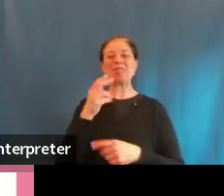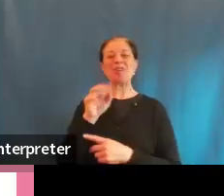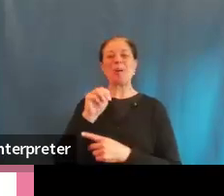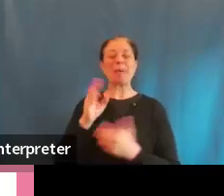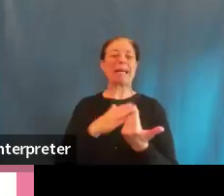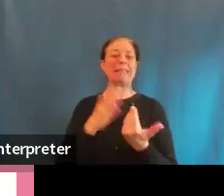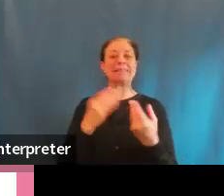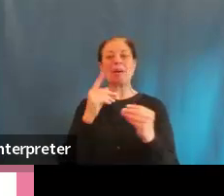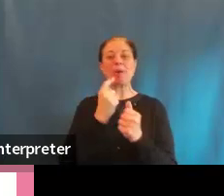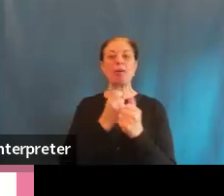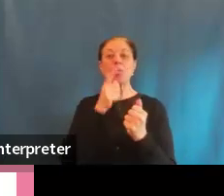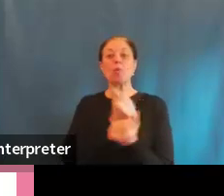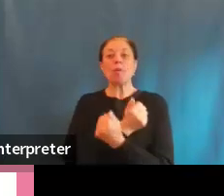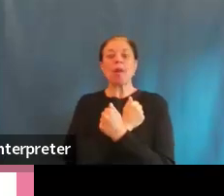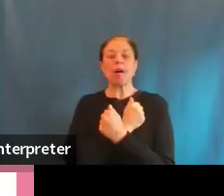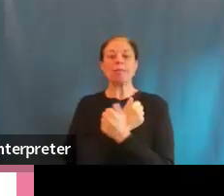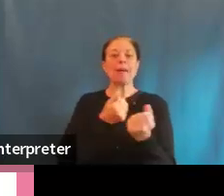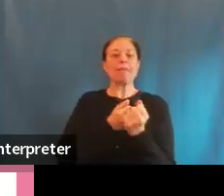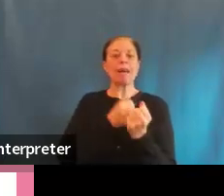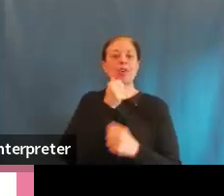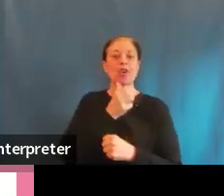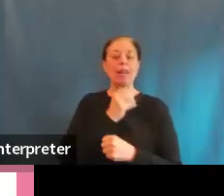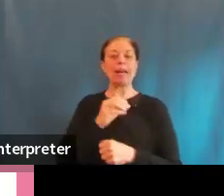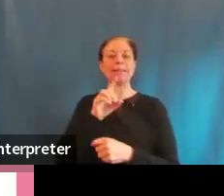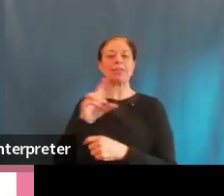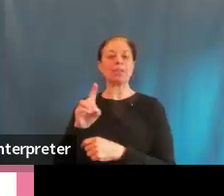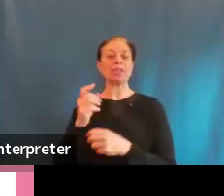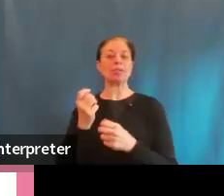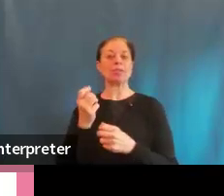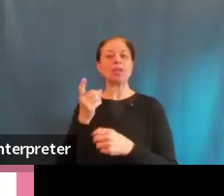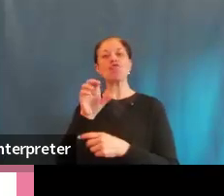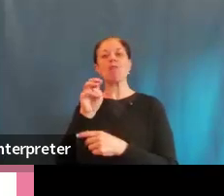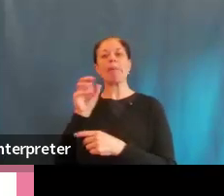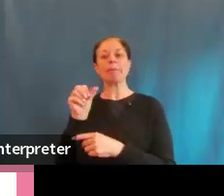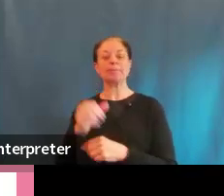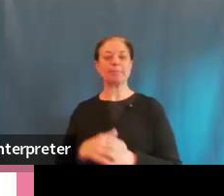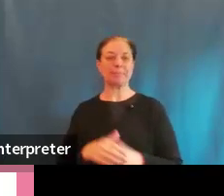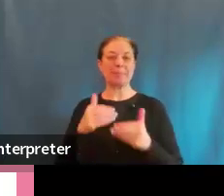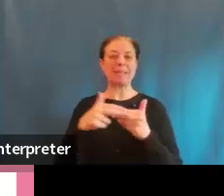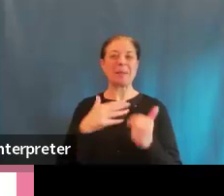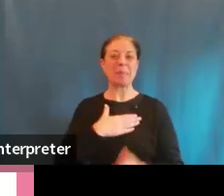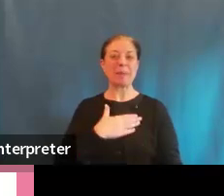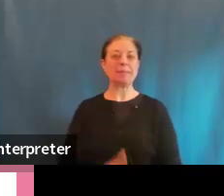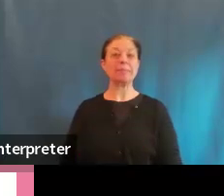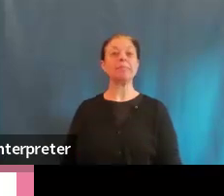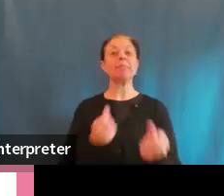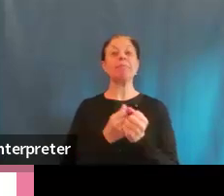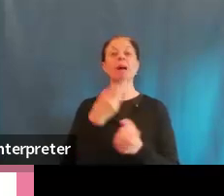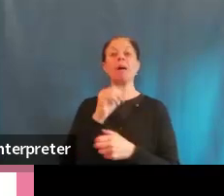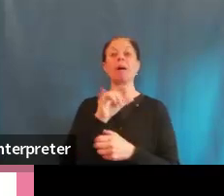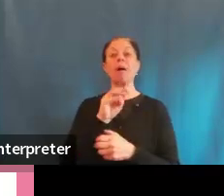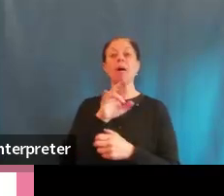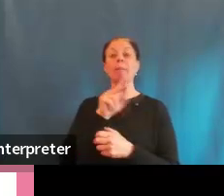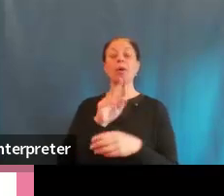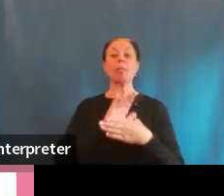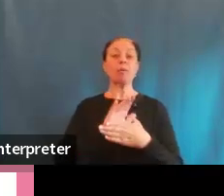hand sell for anyone who loved fangirl and Dungeons and drama. Next slide, please. Fans of Hallmark movies,